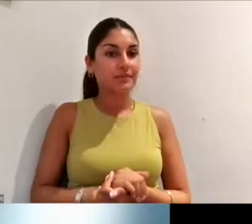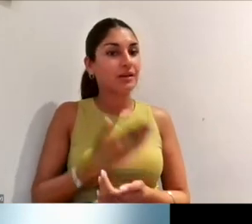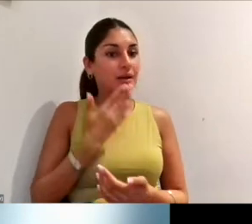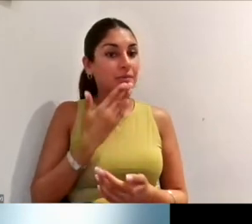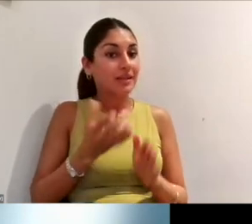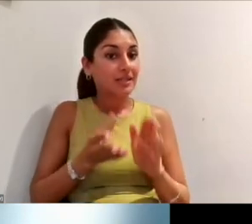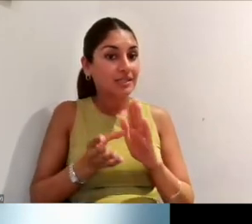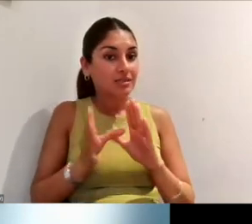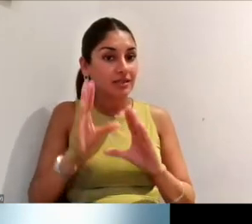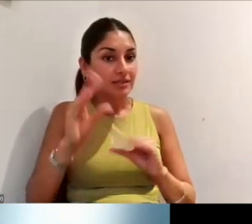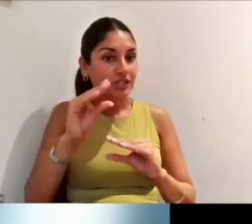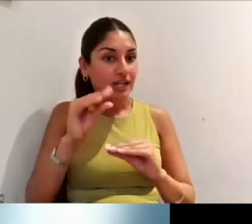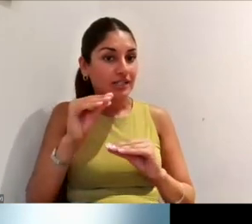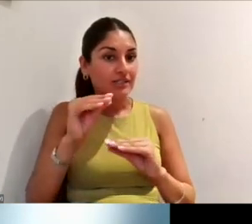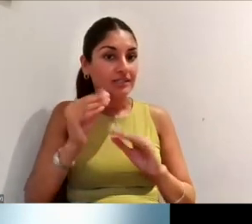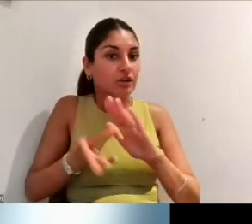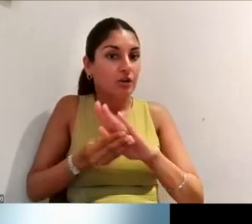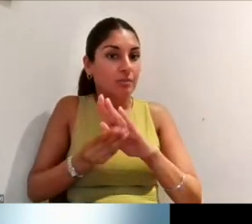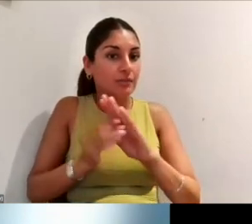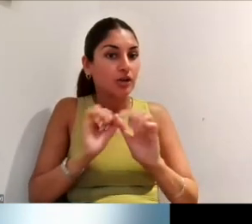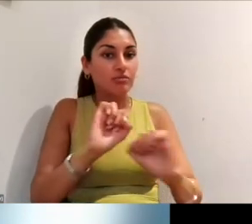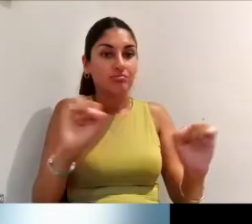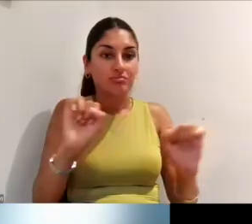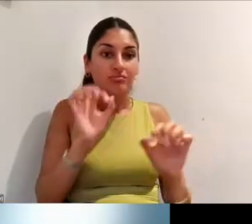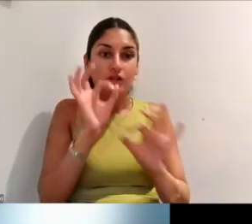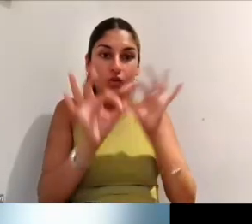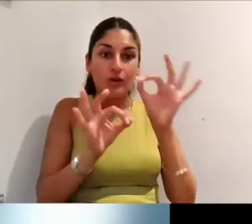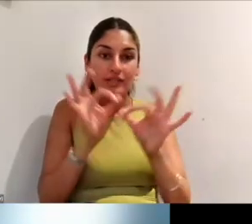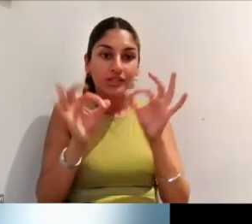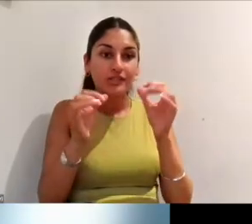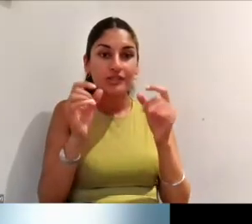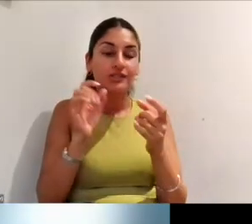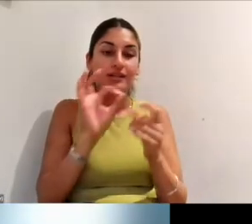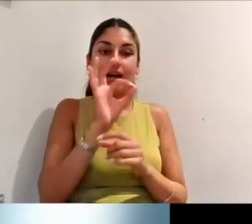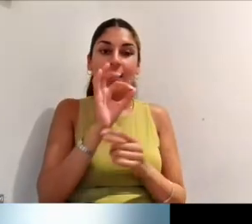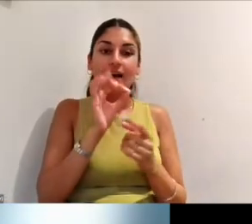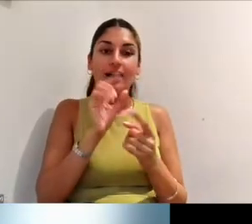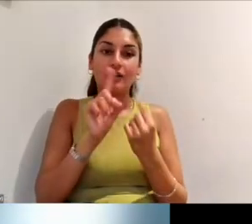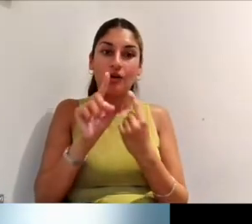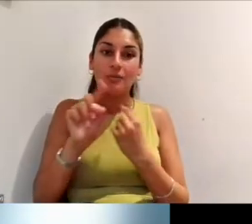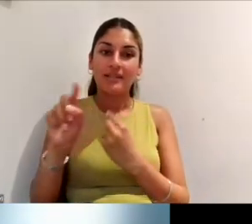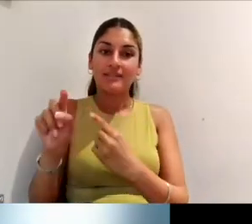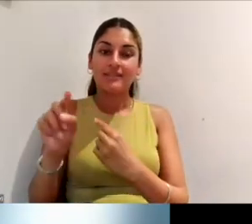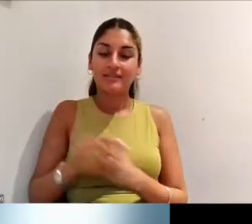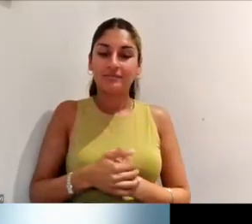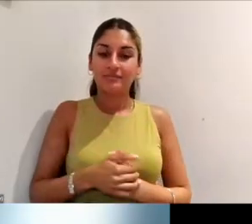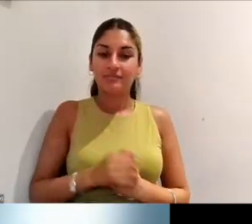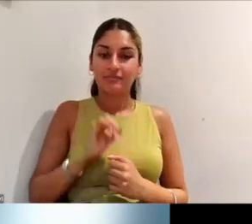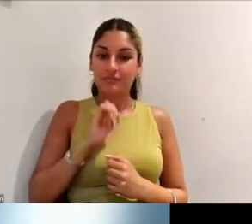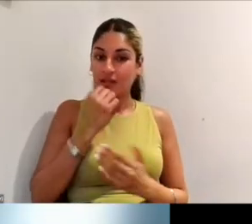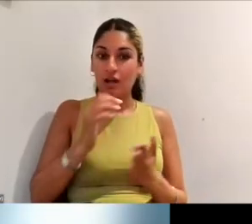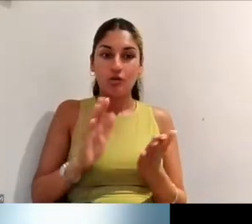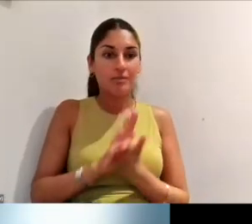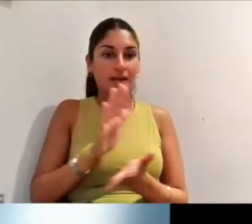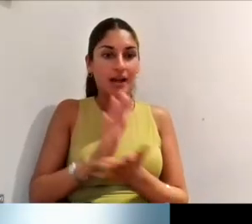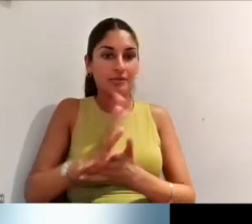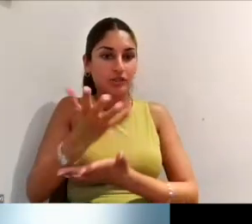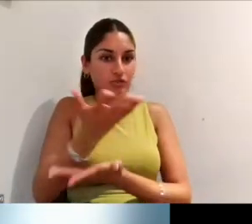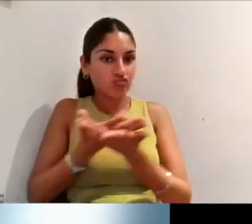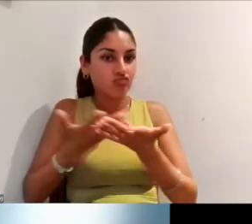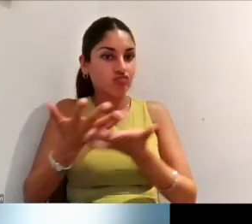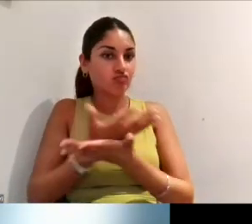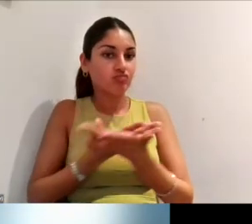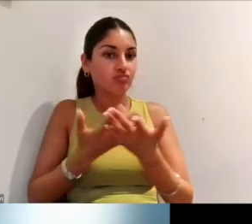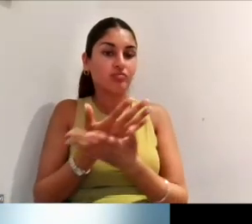And if you have any questions for the artists, we'll be happy to sort of put them forward for you. And feel free to get in touch with